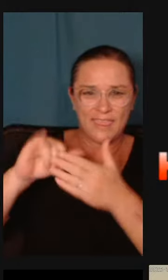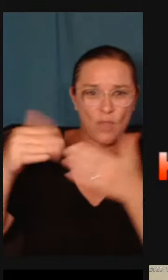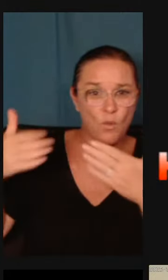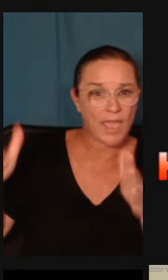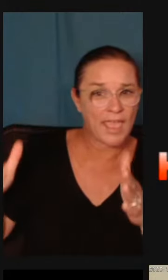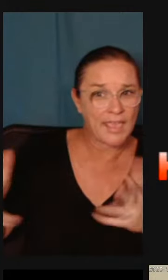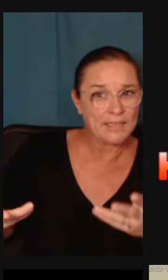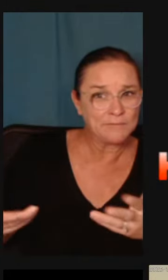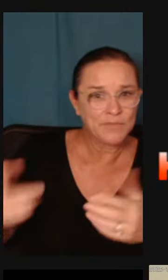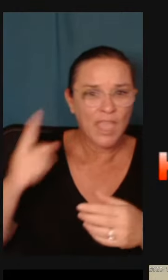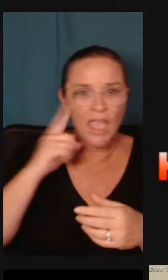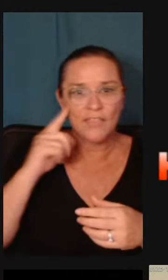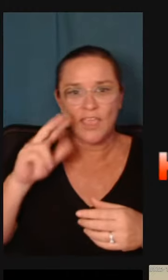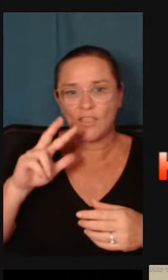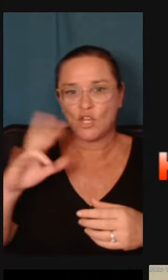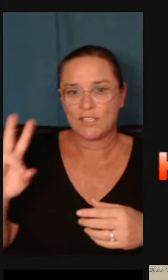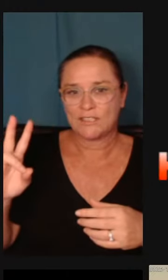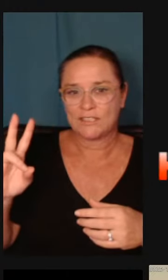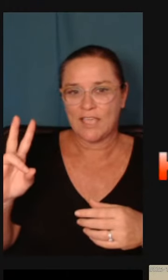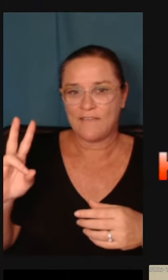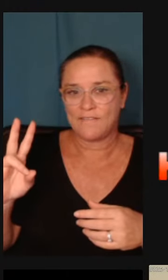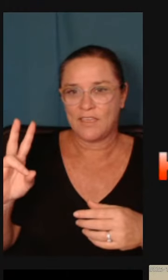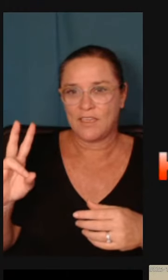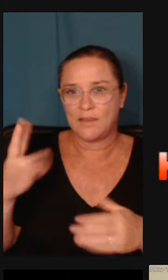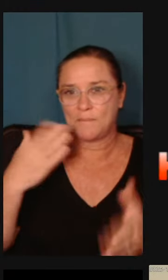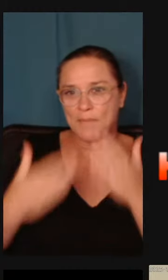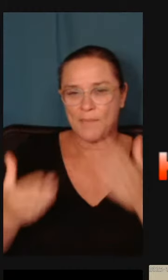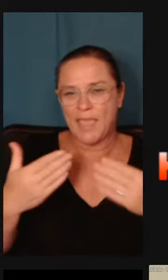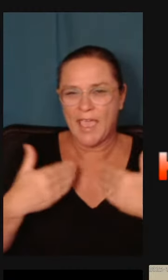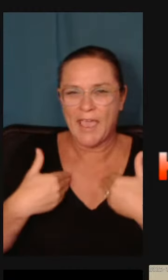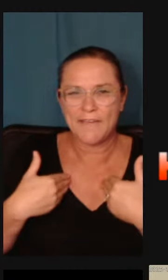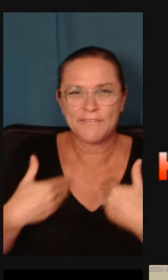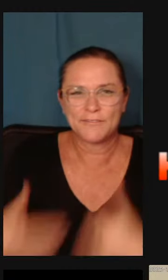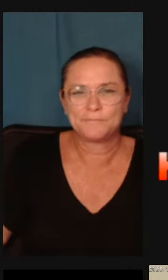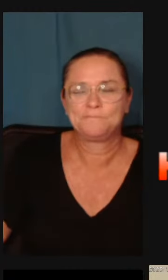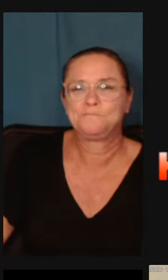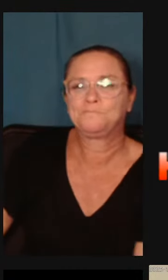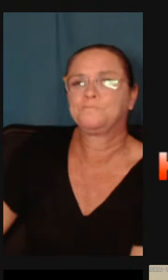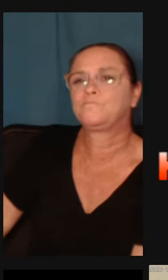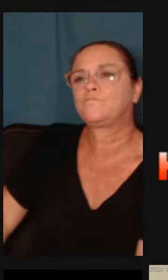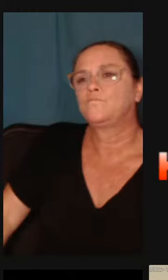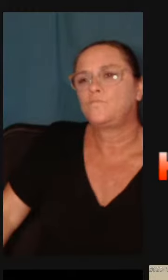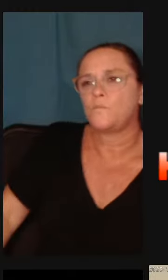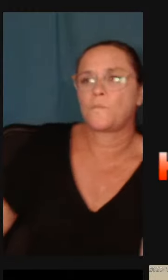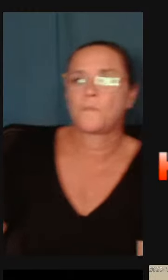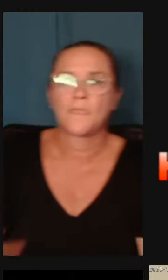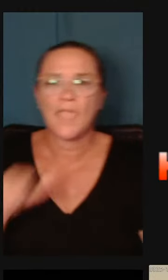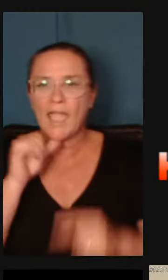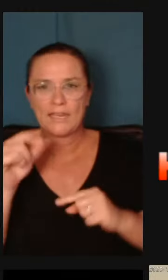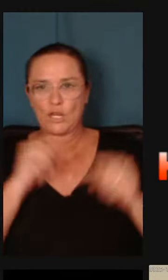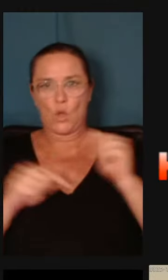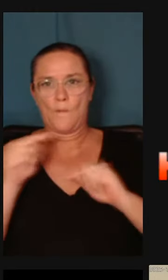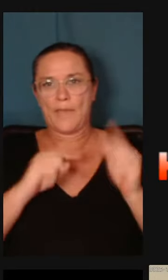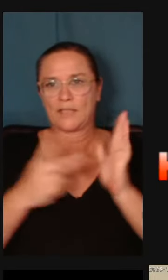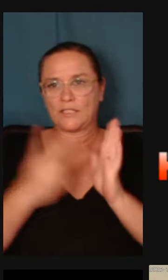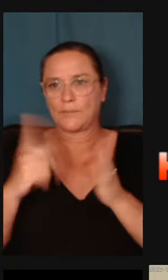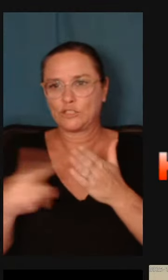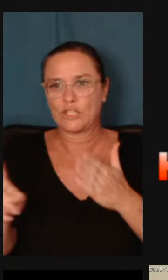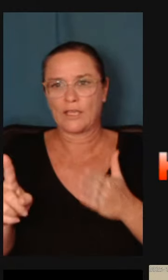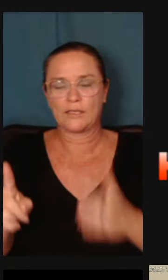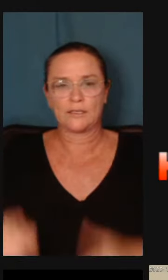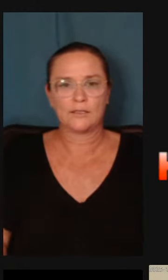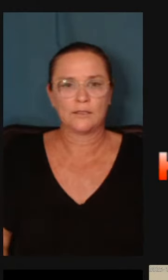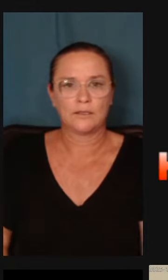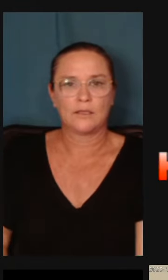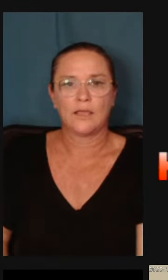I think 37's gonna have it also. Yeah. Did it go over that far? I didn't go back and double check that. I was shocked at